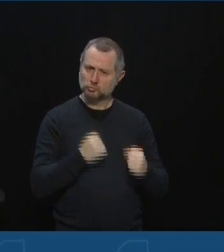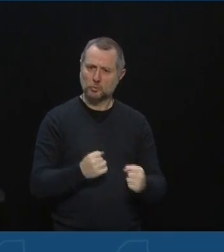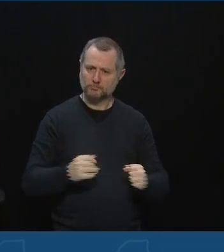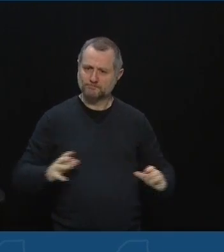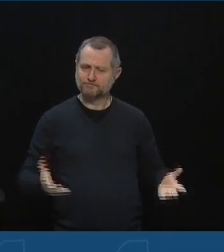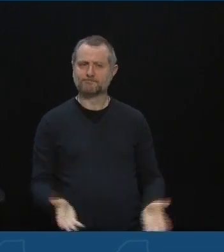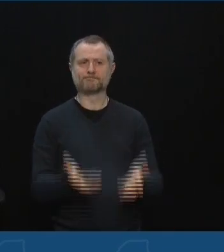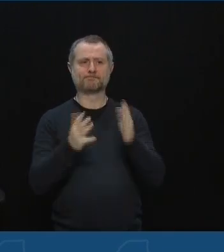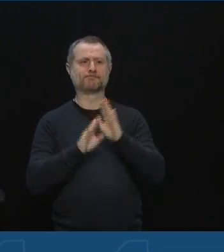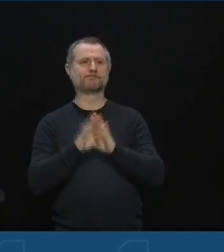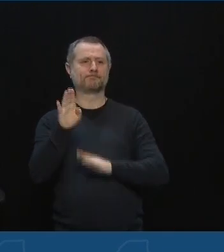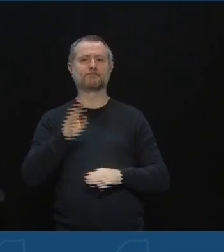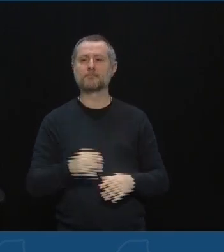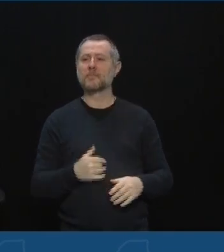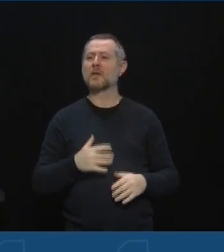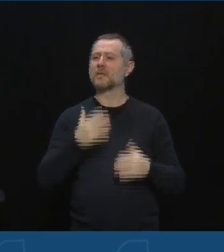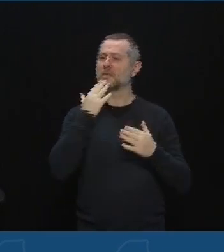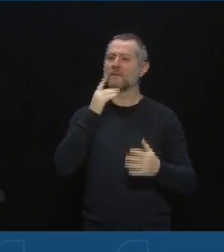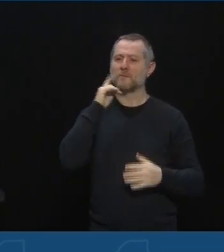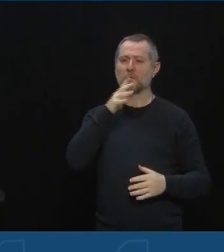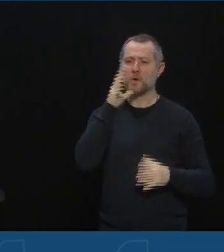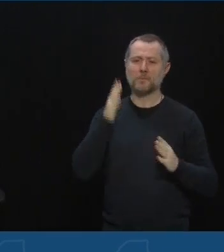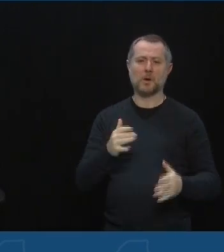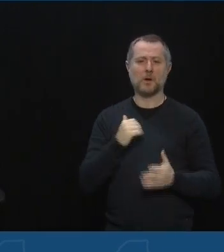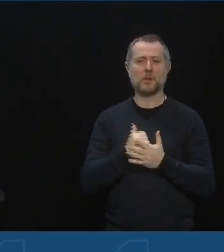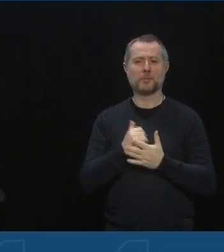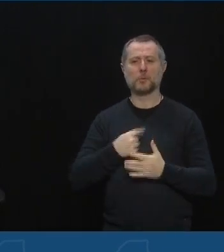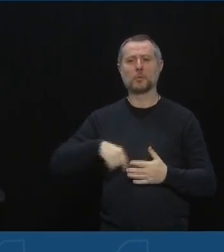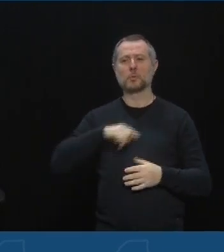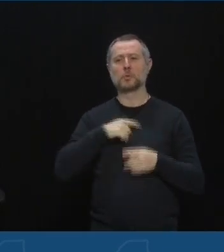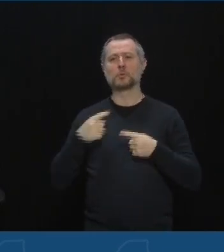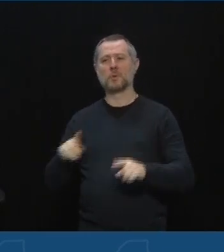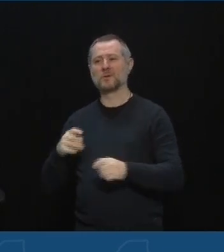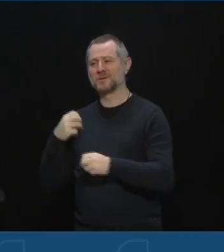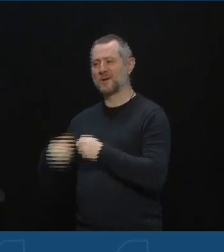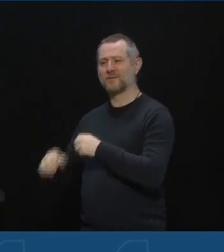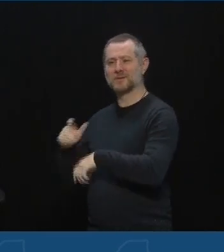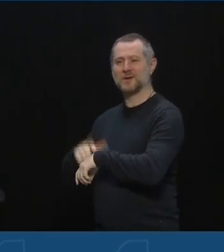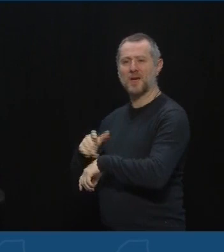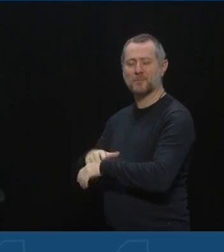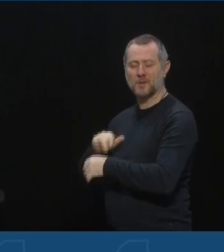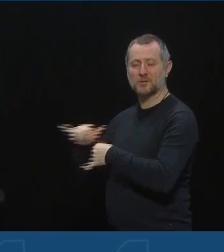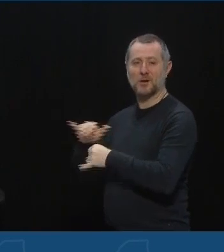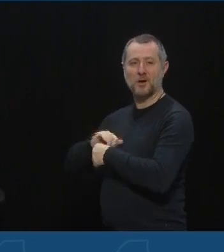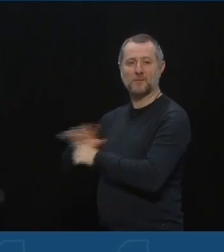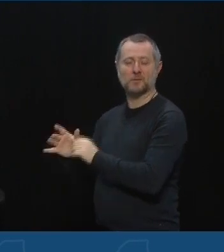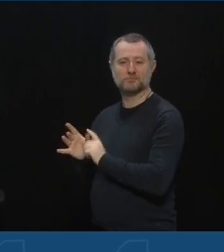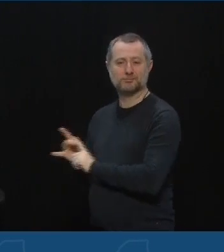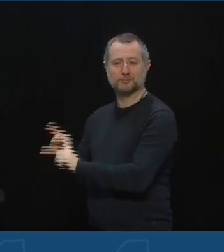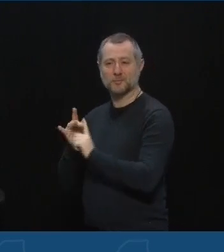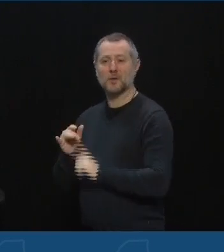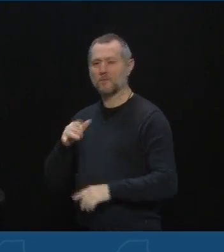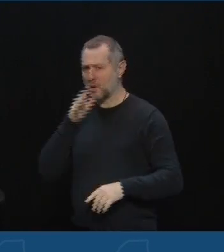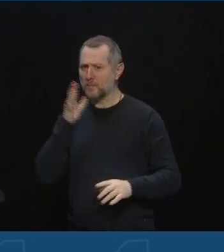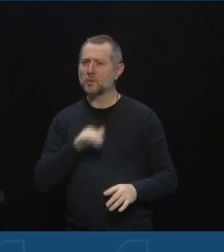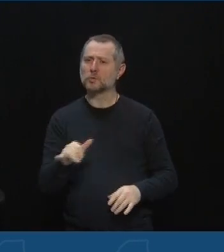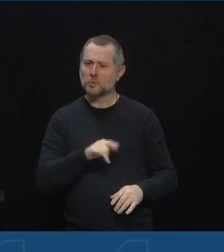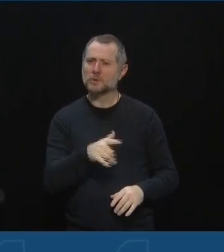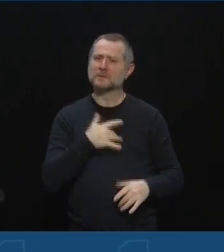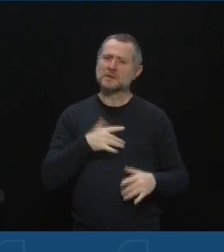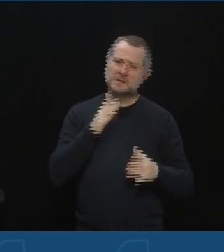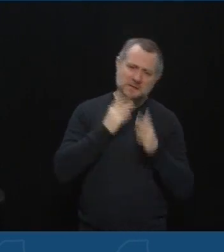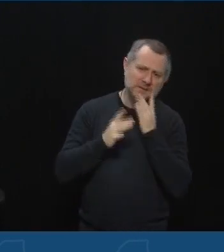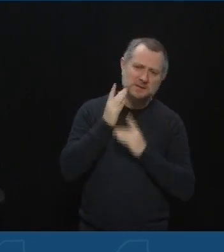I have to thank all the farmers who helped us during the toughest time of the pandemic. They themselves were under stress. Dairy farmers